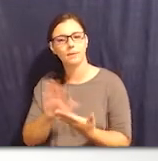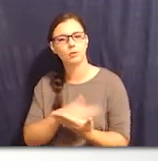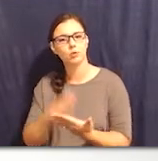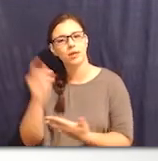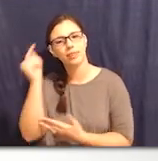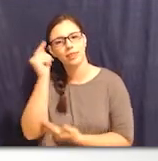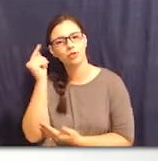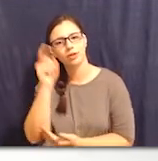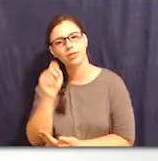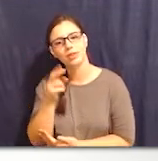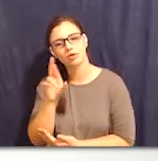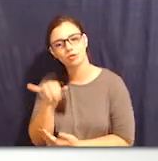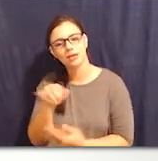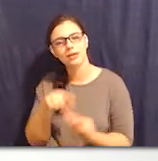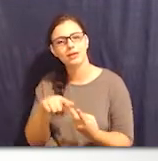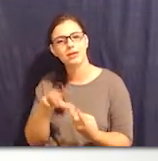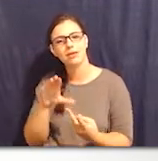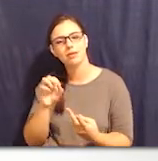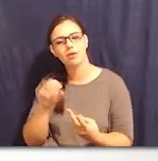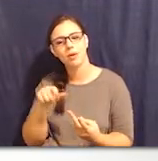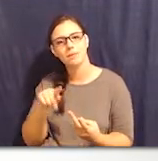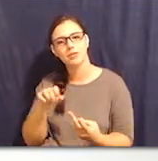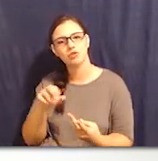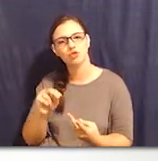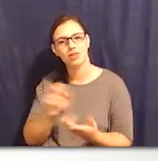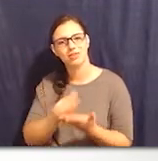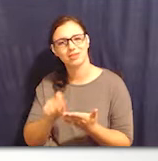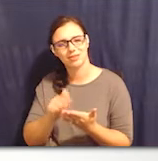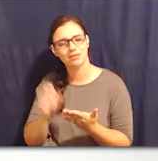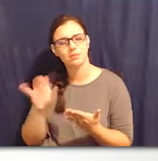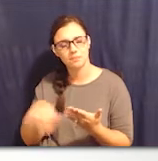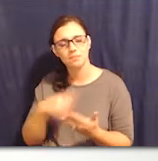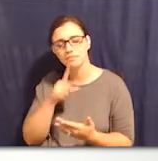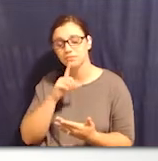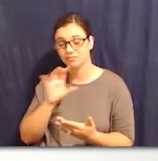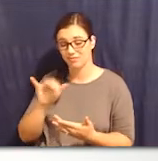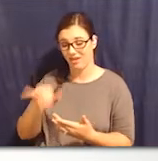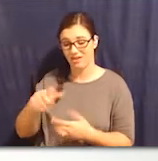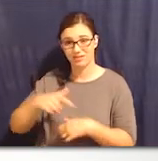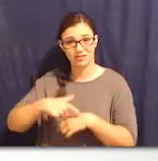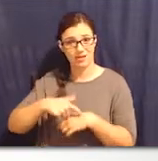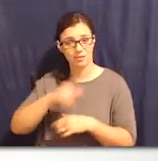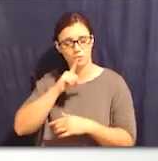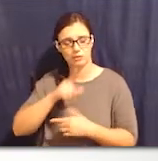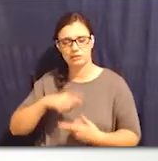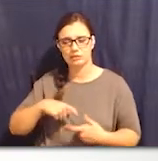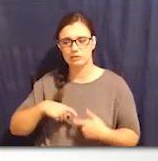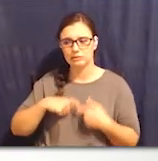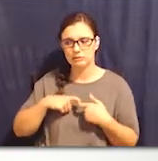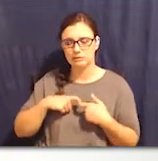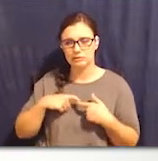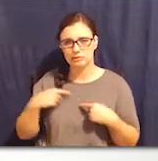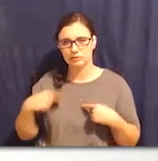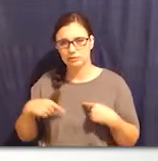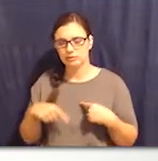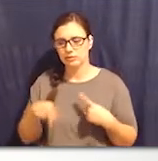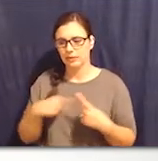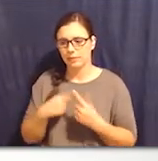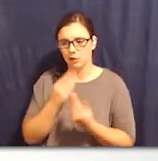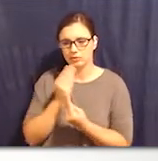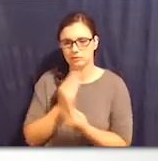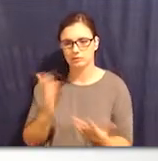independent study course on music theory and composition. In those years, I was really hesitant